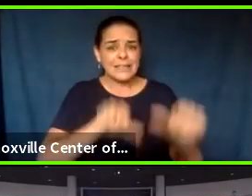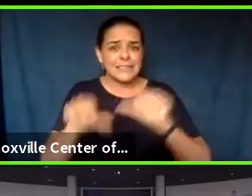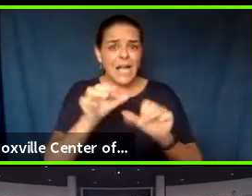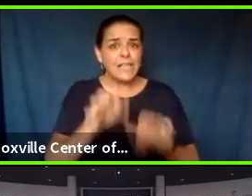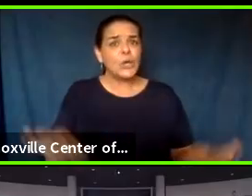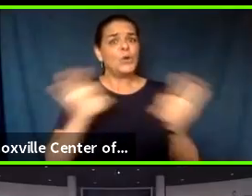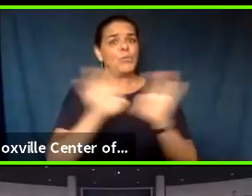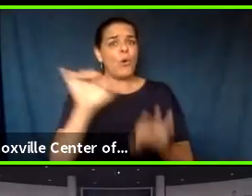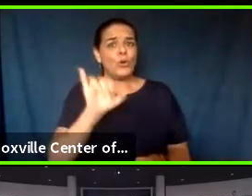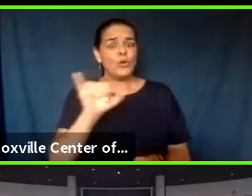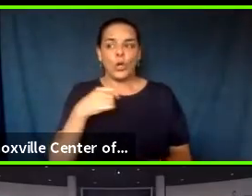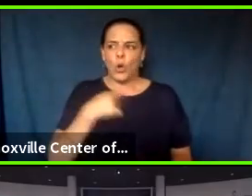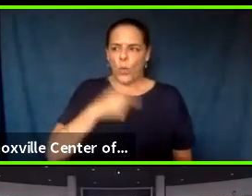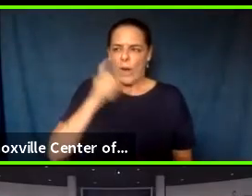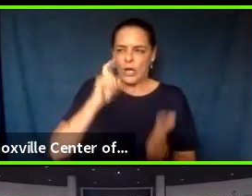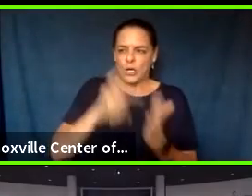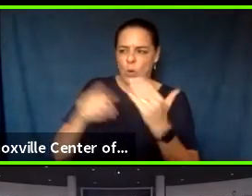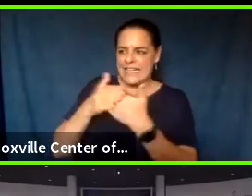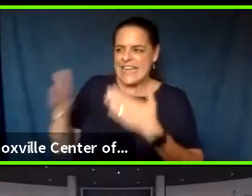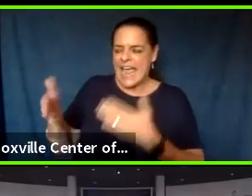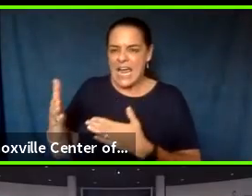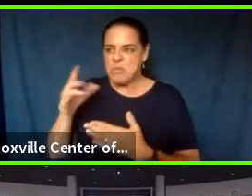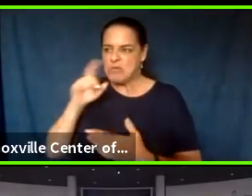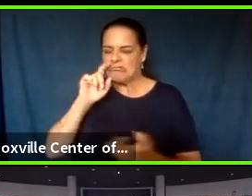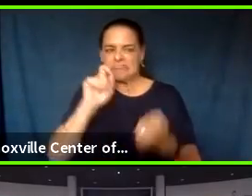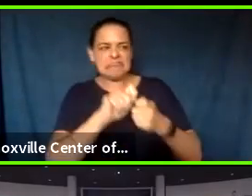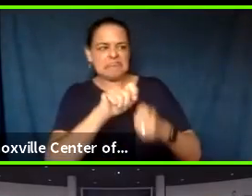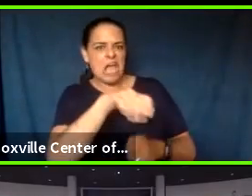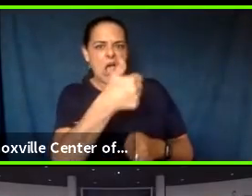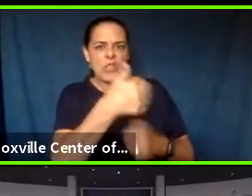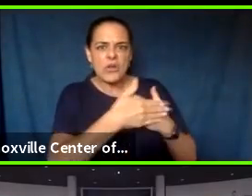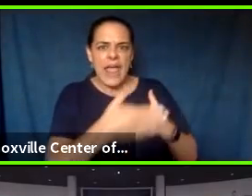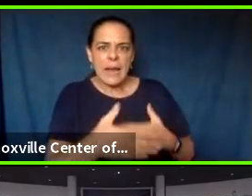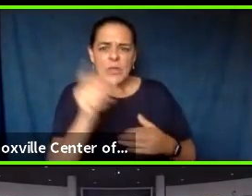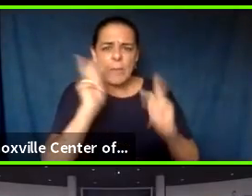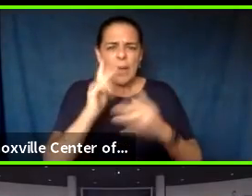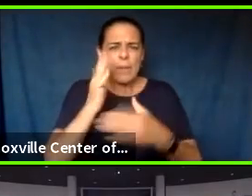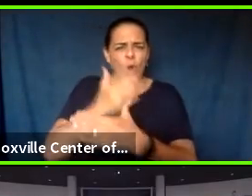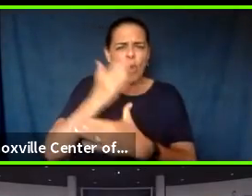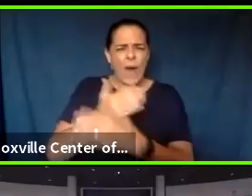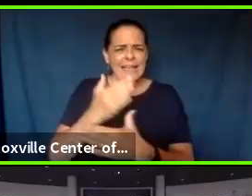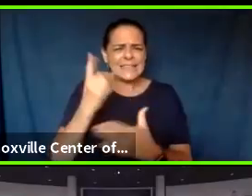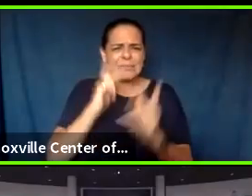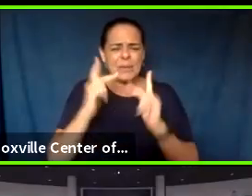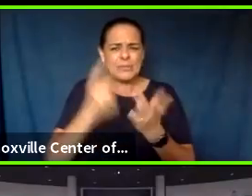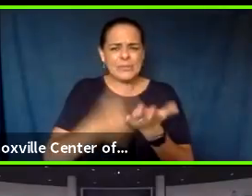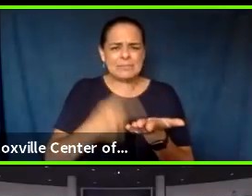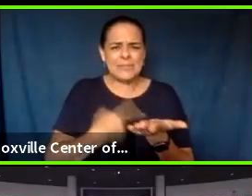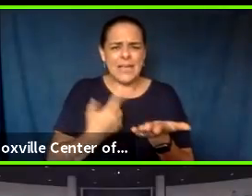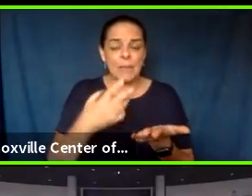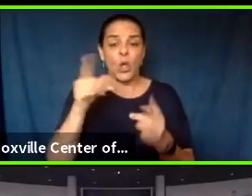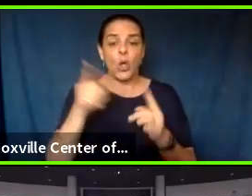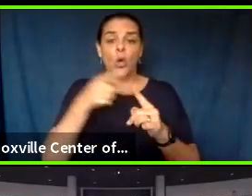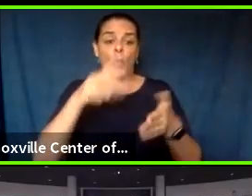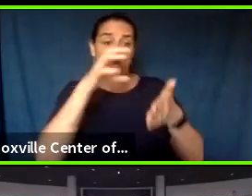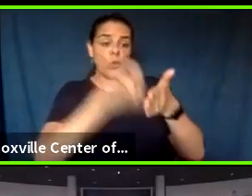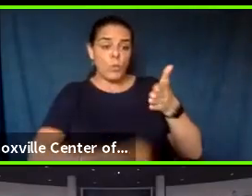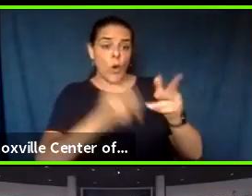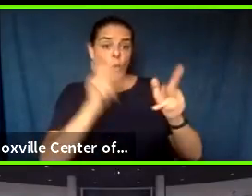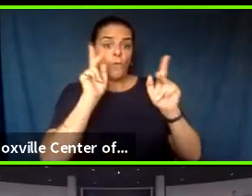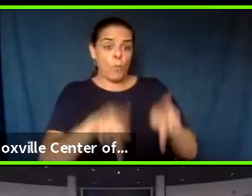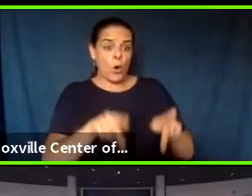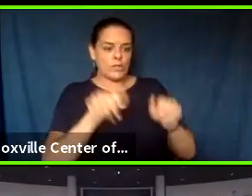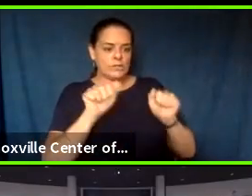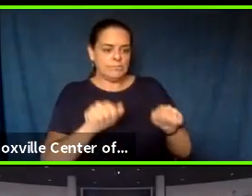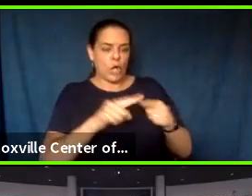witnessing neighbors turn on neighbors and people harassing one another sometimes. And when you remove a person's ability to make basic choices for themselves